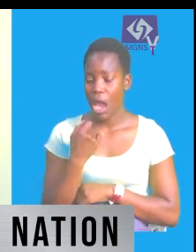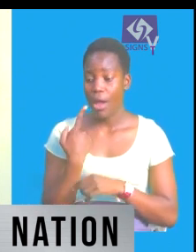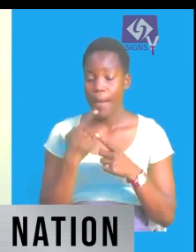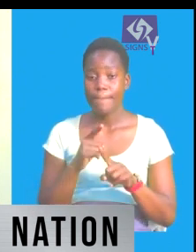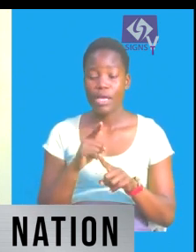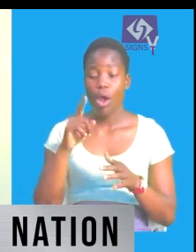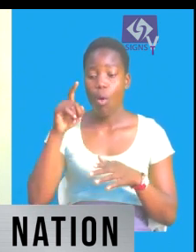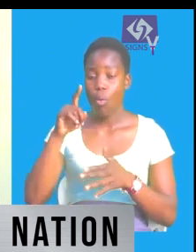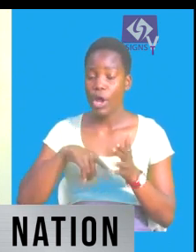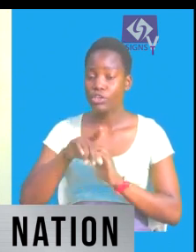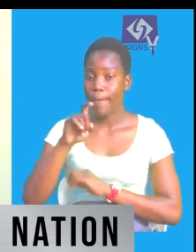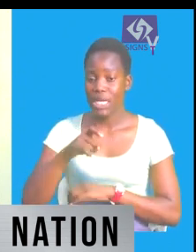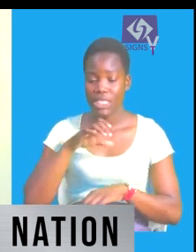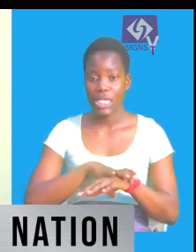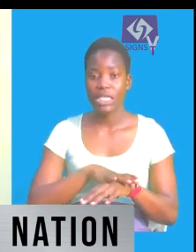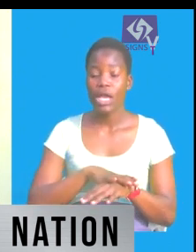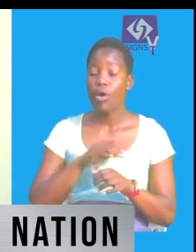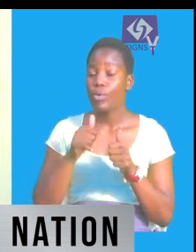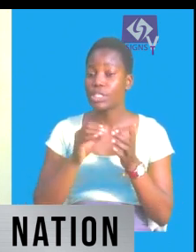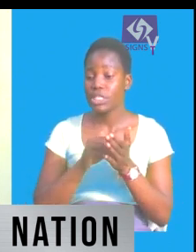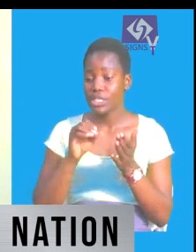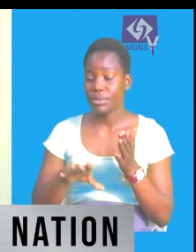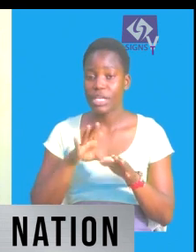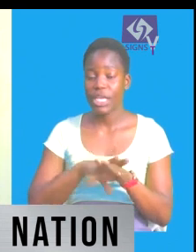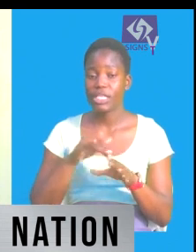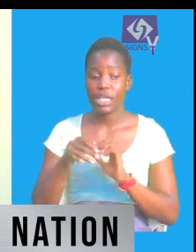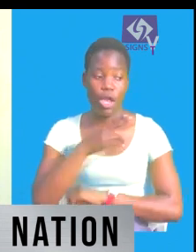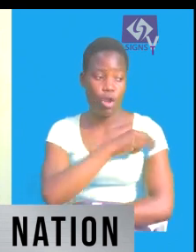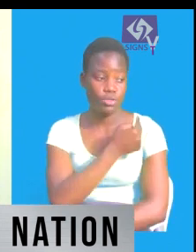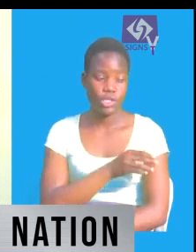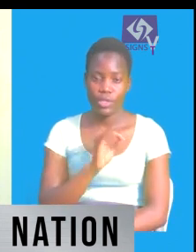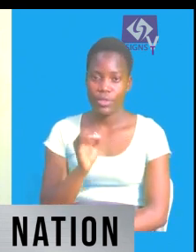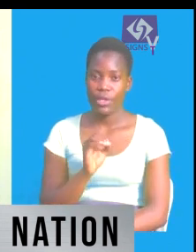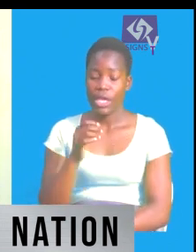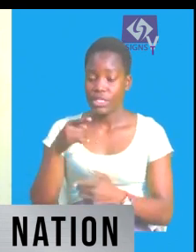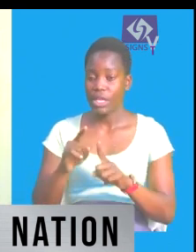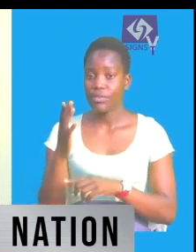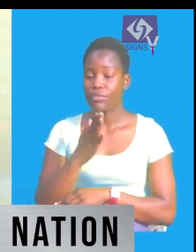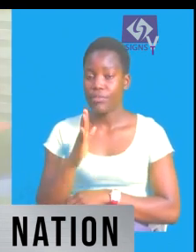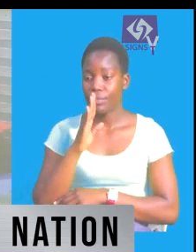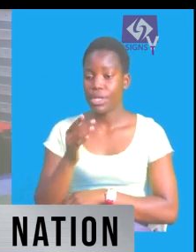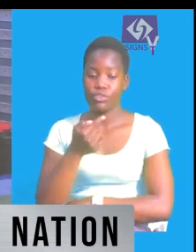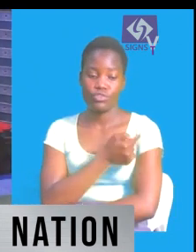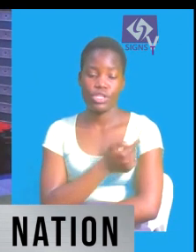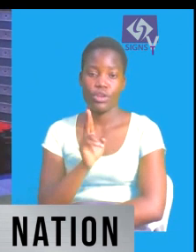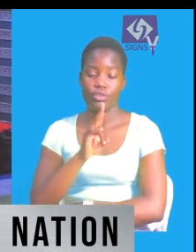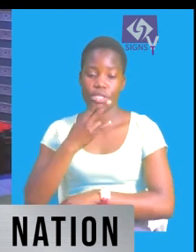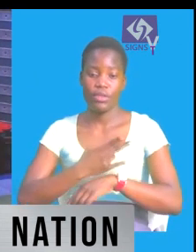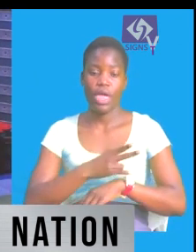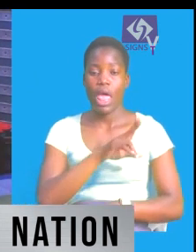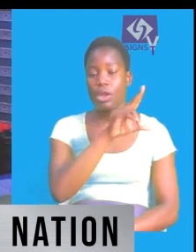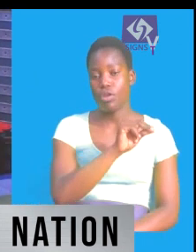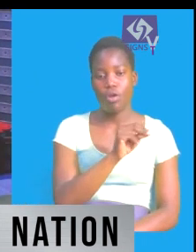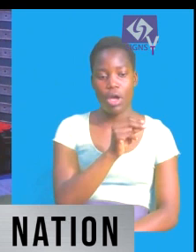to get and what is expensive is what you don't get in the hospital. So you've never been treated using the NHIF cover? No, personally